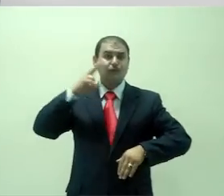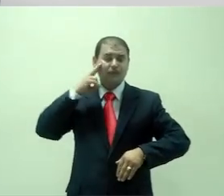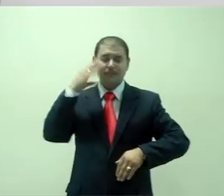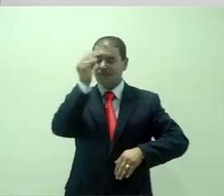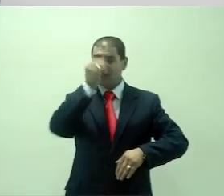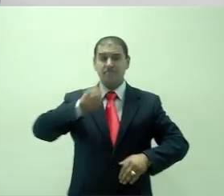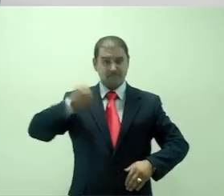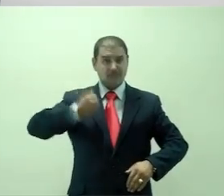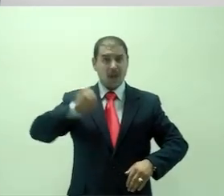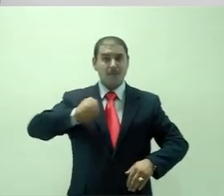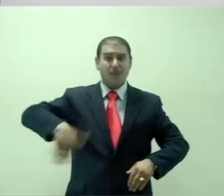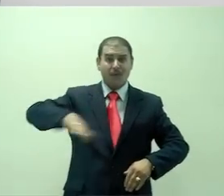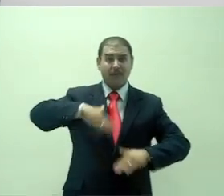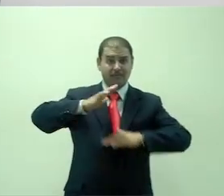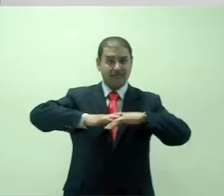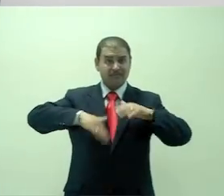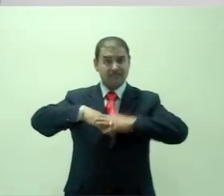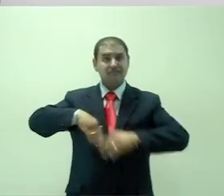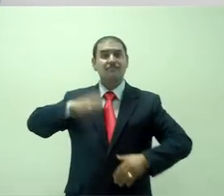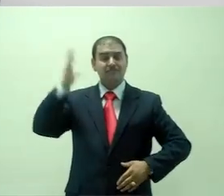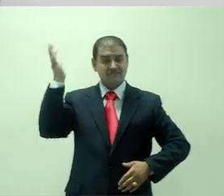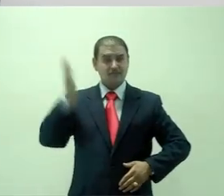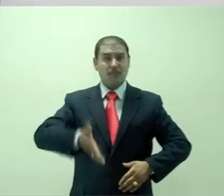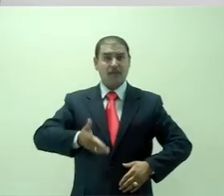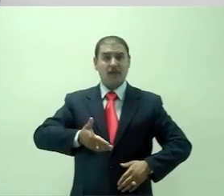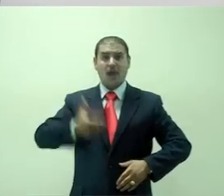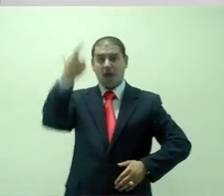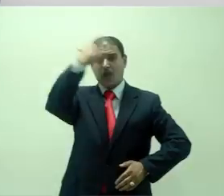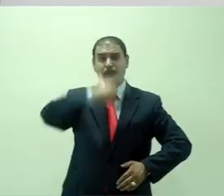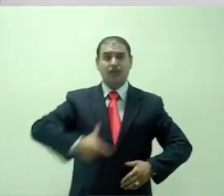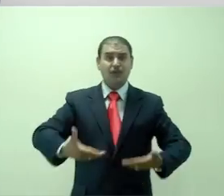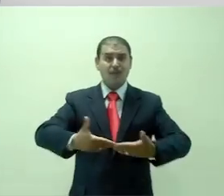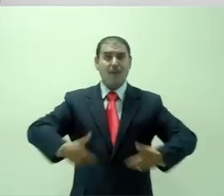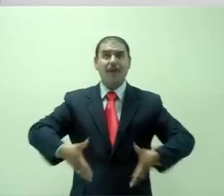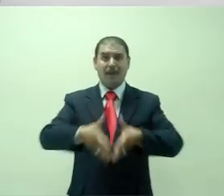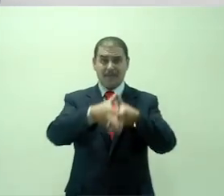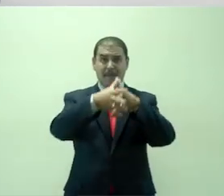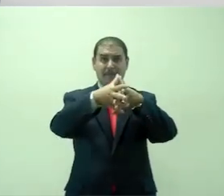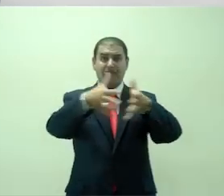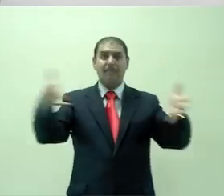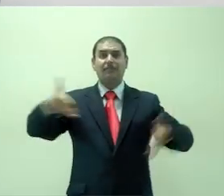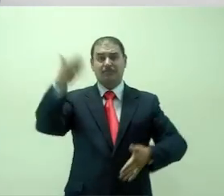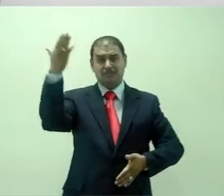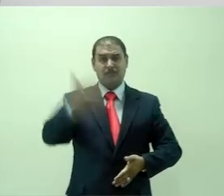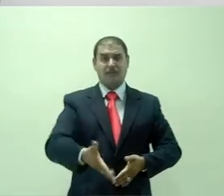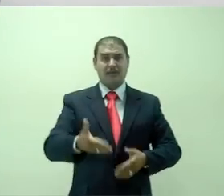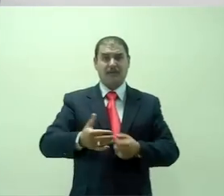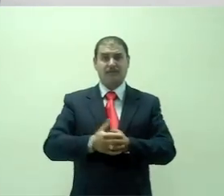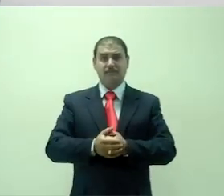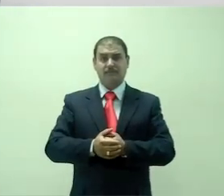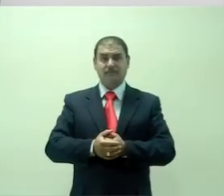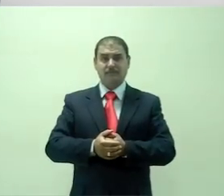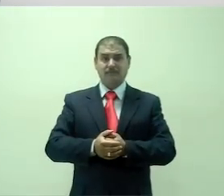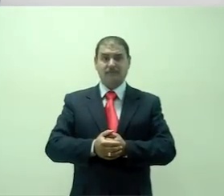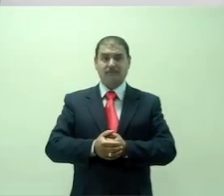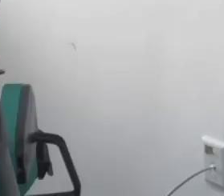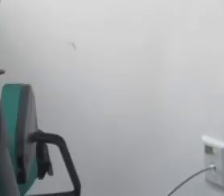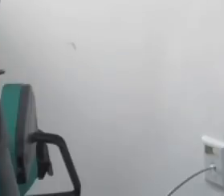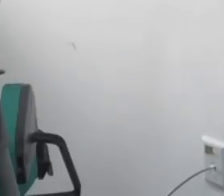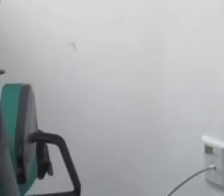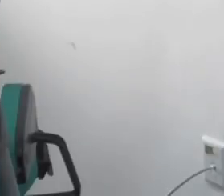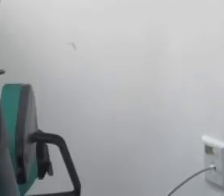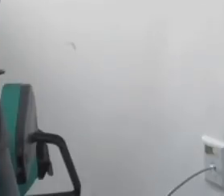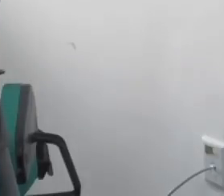allow people with disabilities to be included, to go and access schools, government schools in